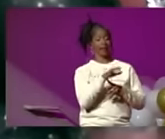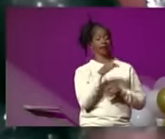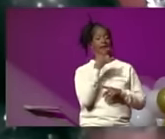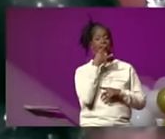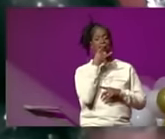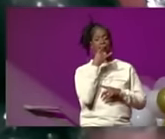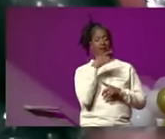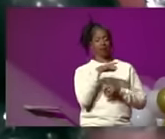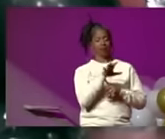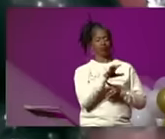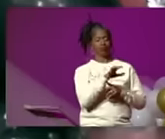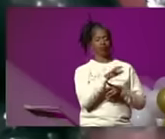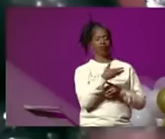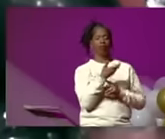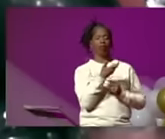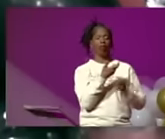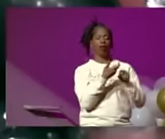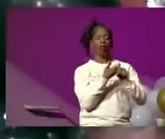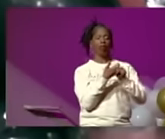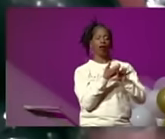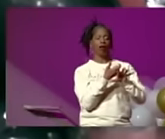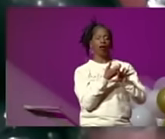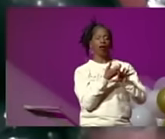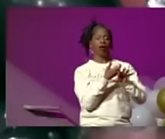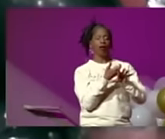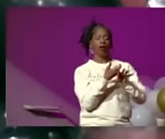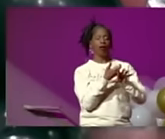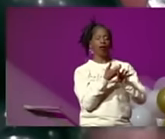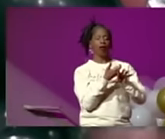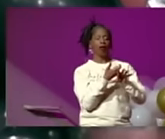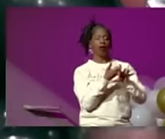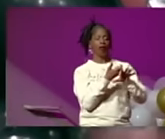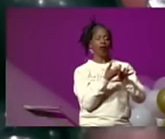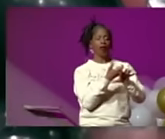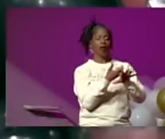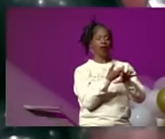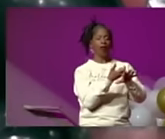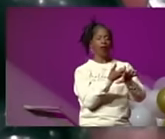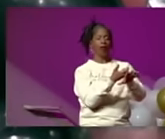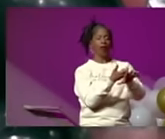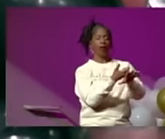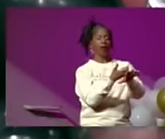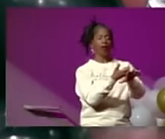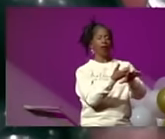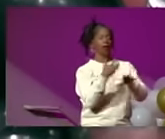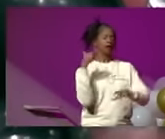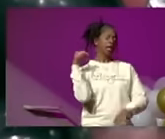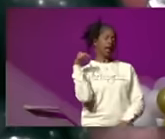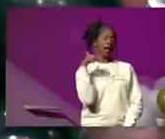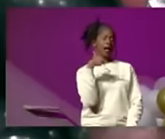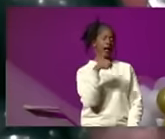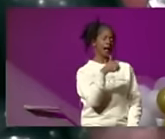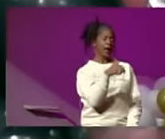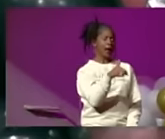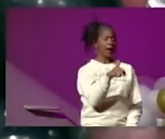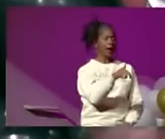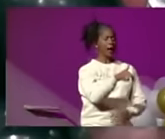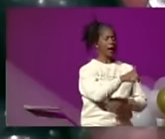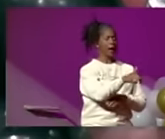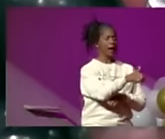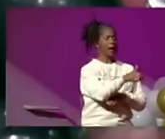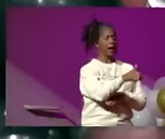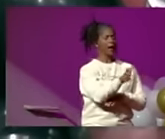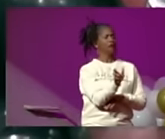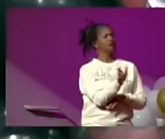with the flashlight of the cell phone of her mother, and she runs down the steps and